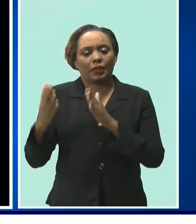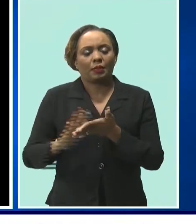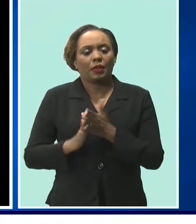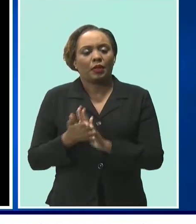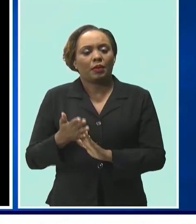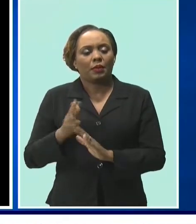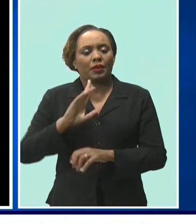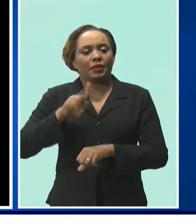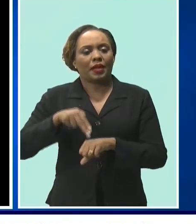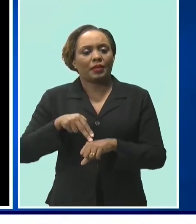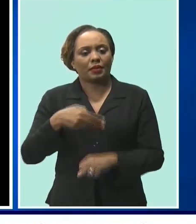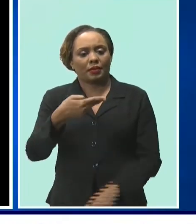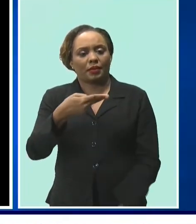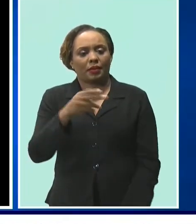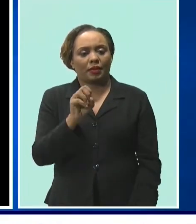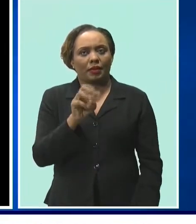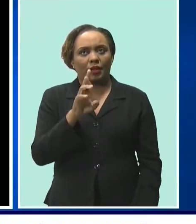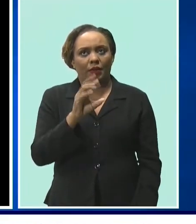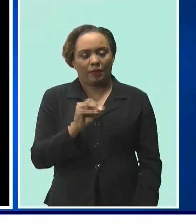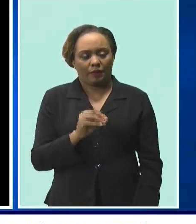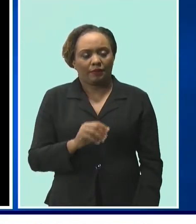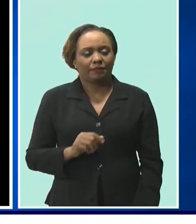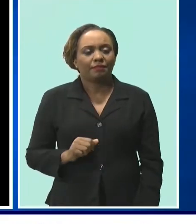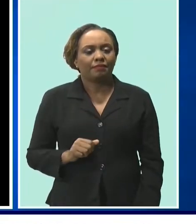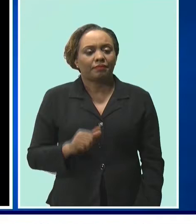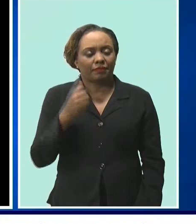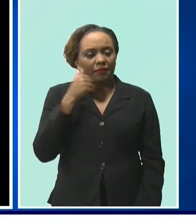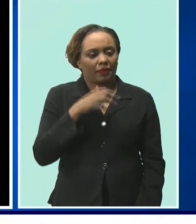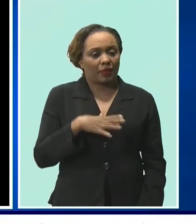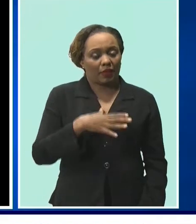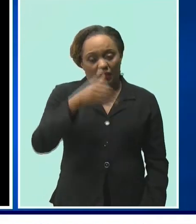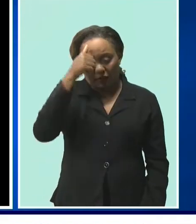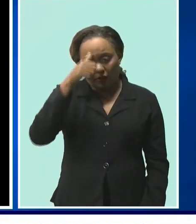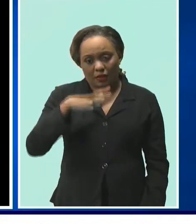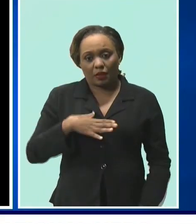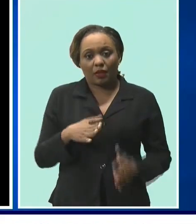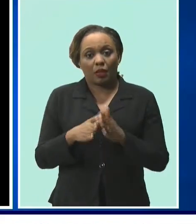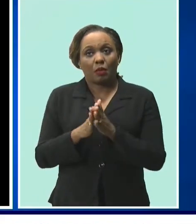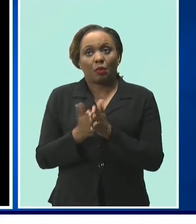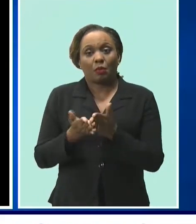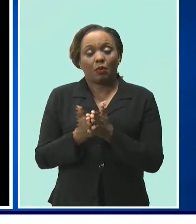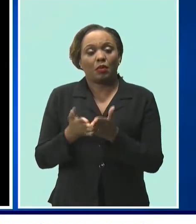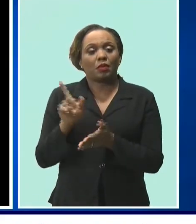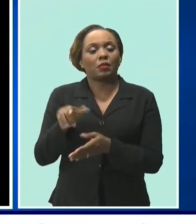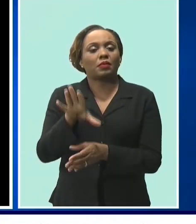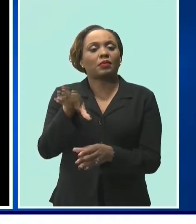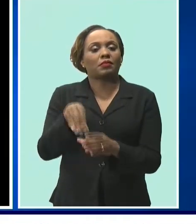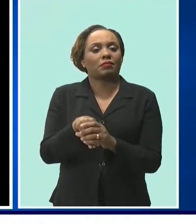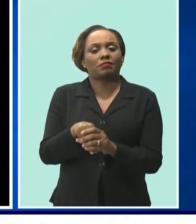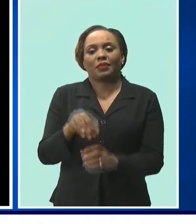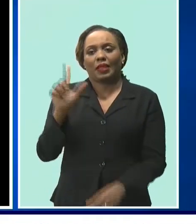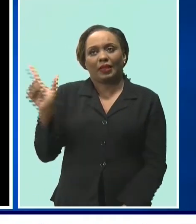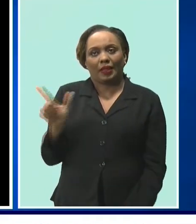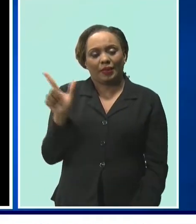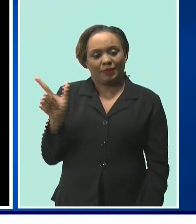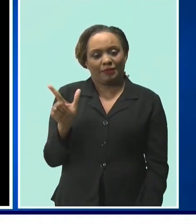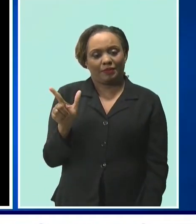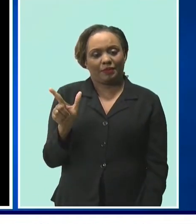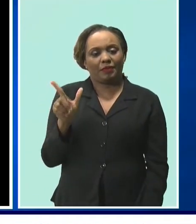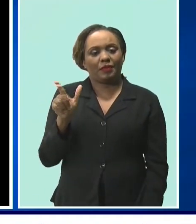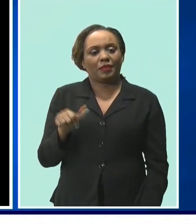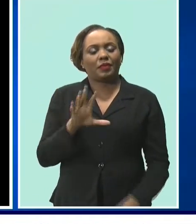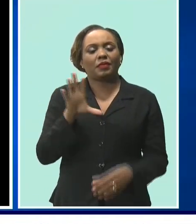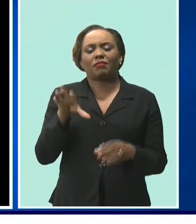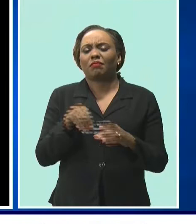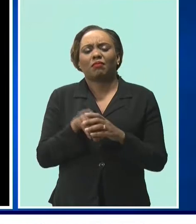national hero. Ladies and gentlemen, this book should be part of your library. This book should be part of